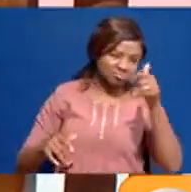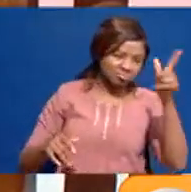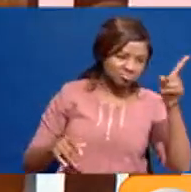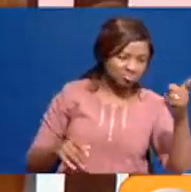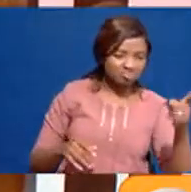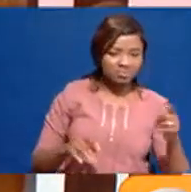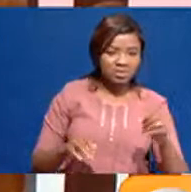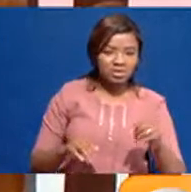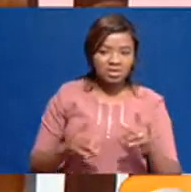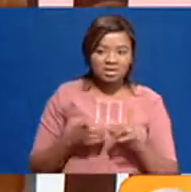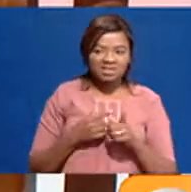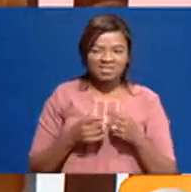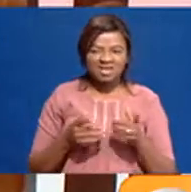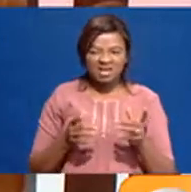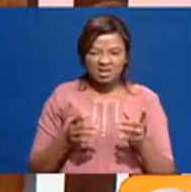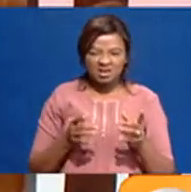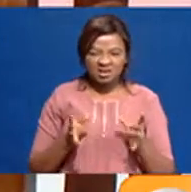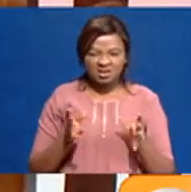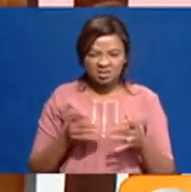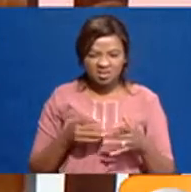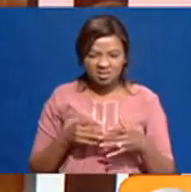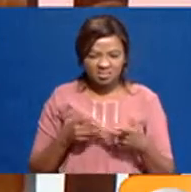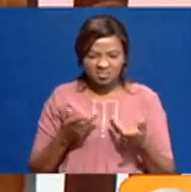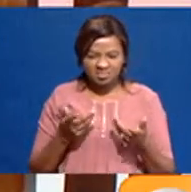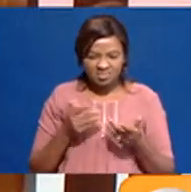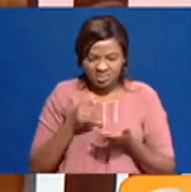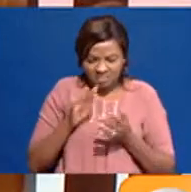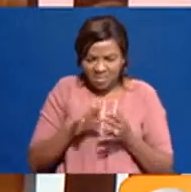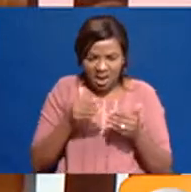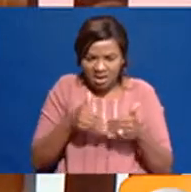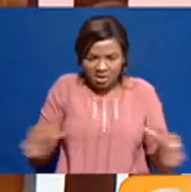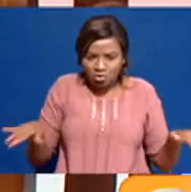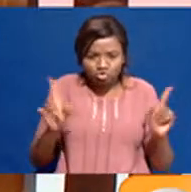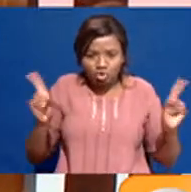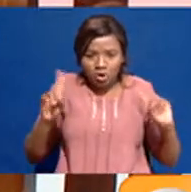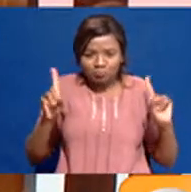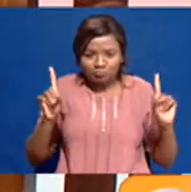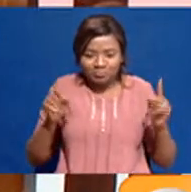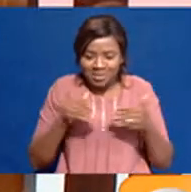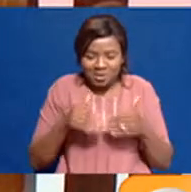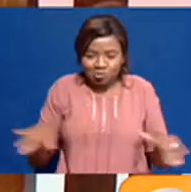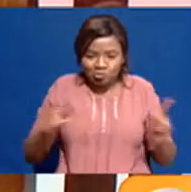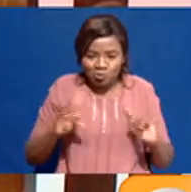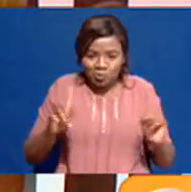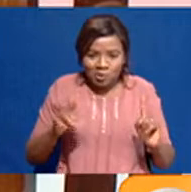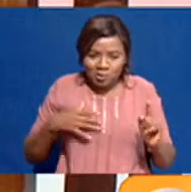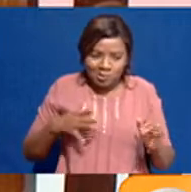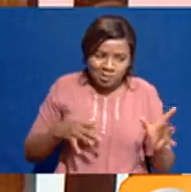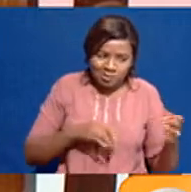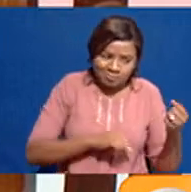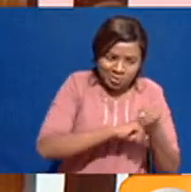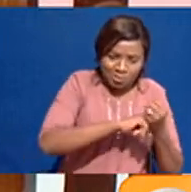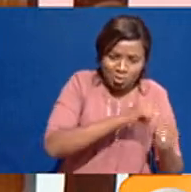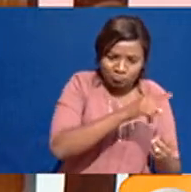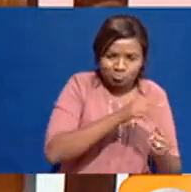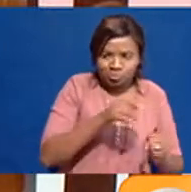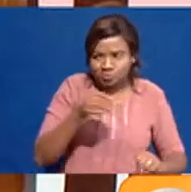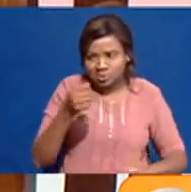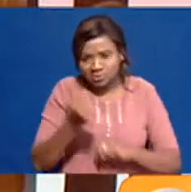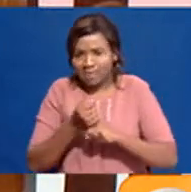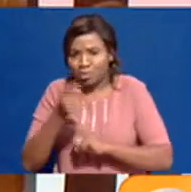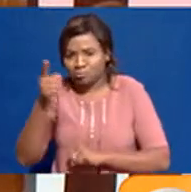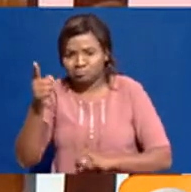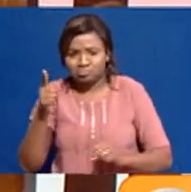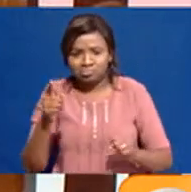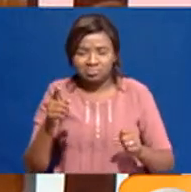ile area yao, to the extent that the pulpits became like the